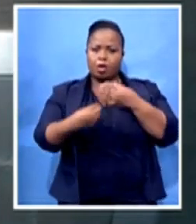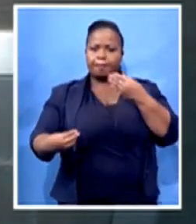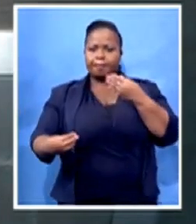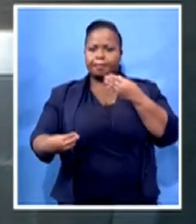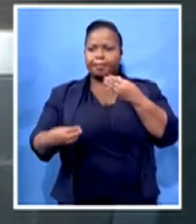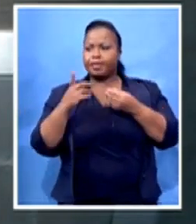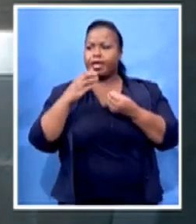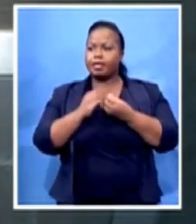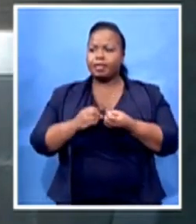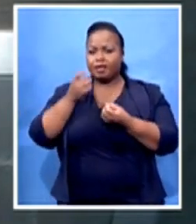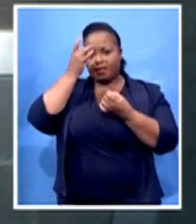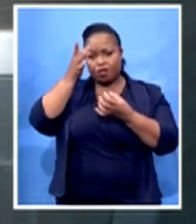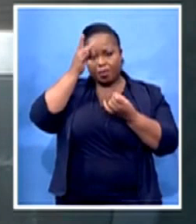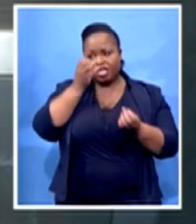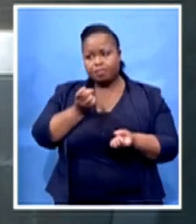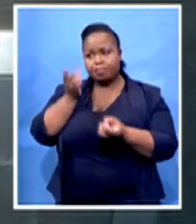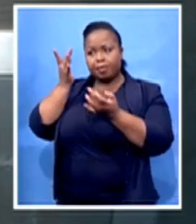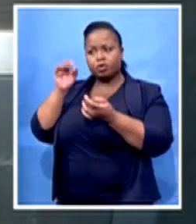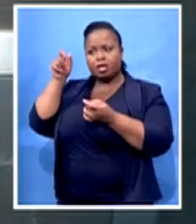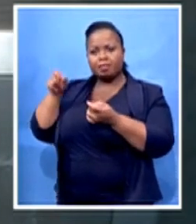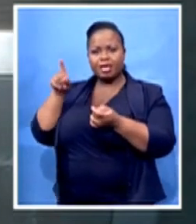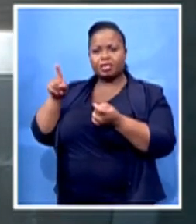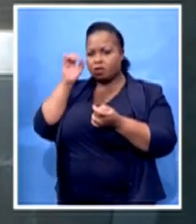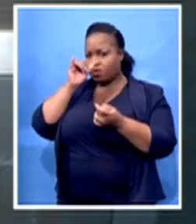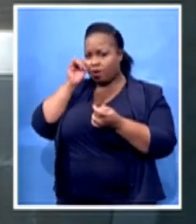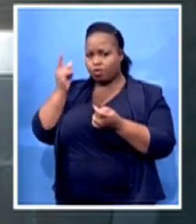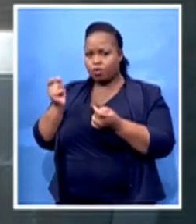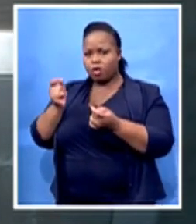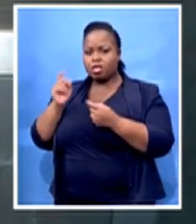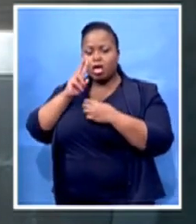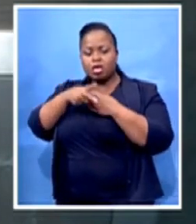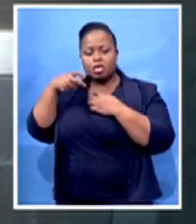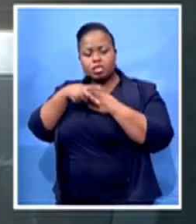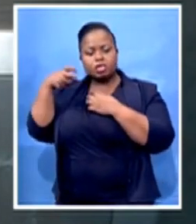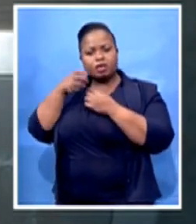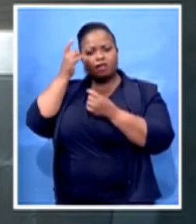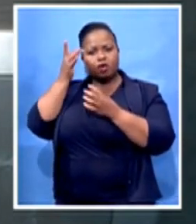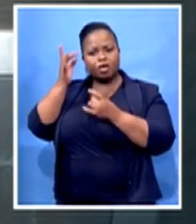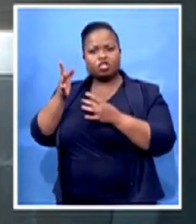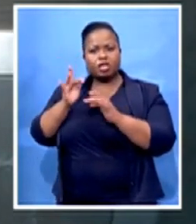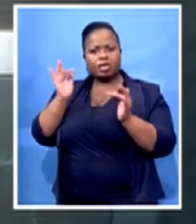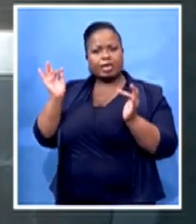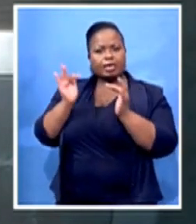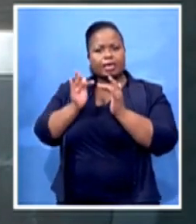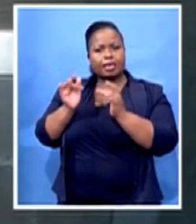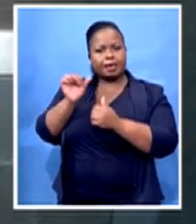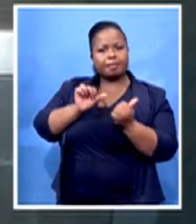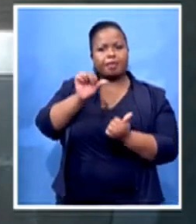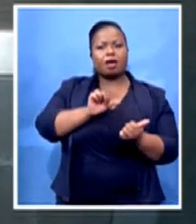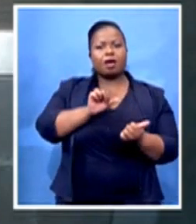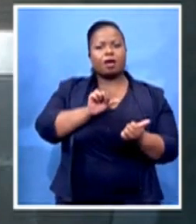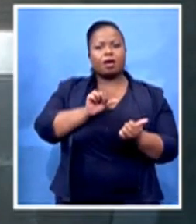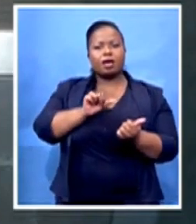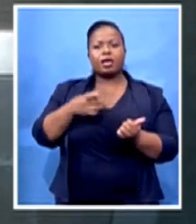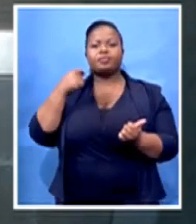you have on your machine, and steal many other credentials, and then link back into other host programs